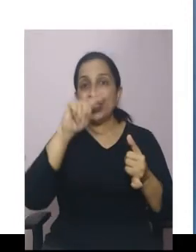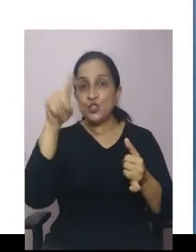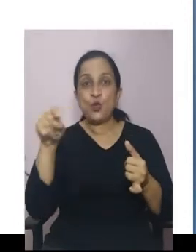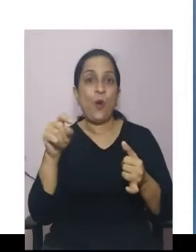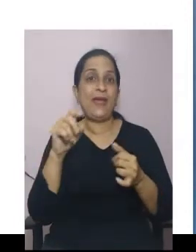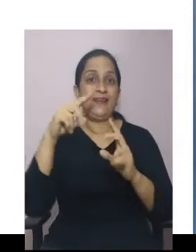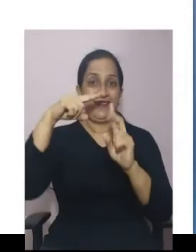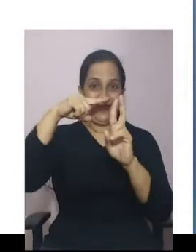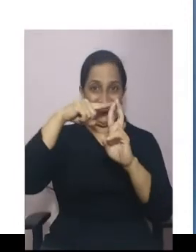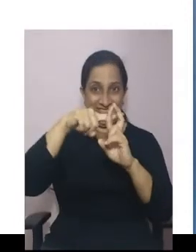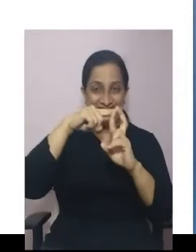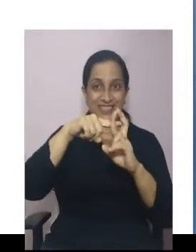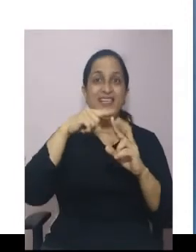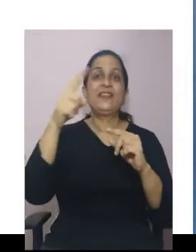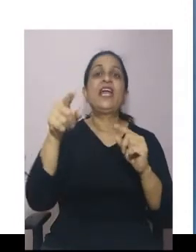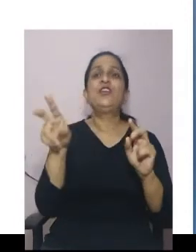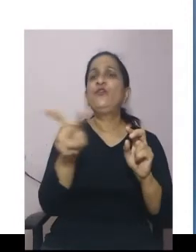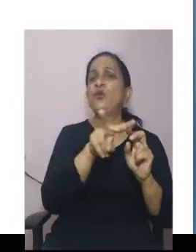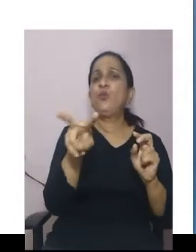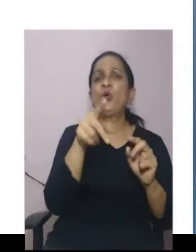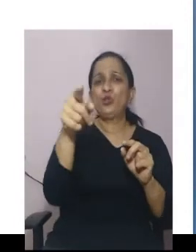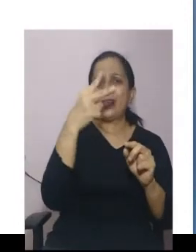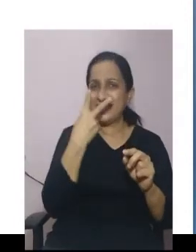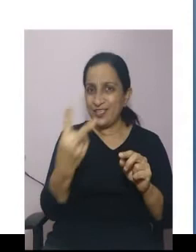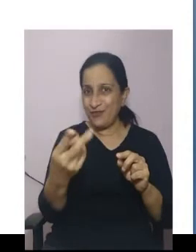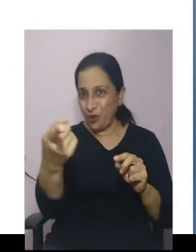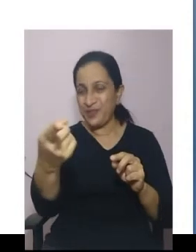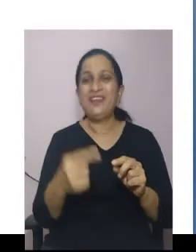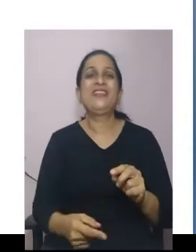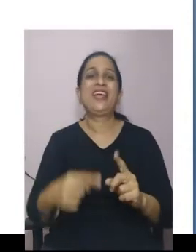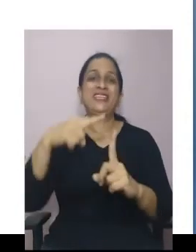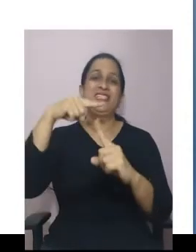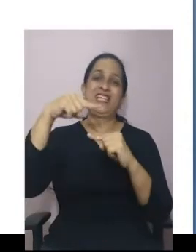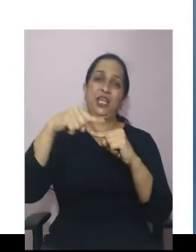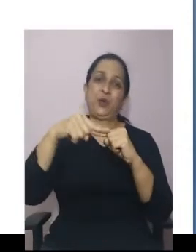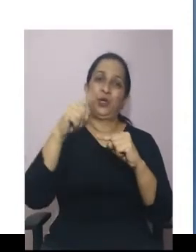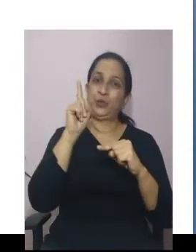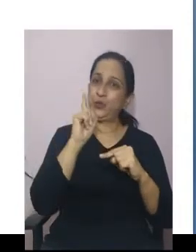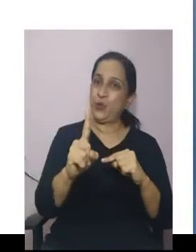sin squared theta is equal to 1.